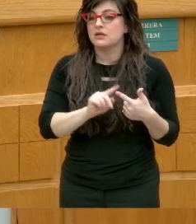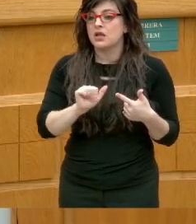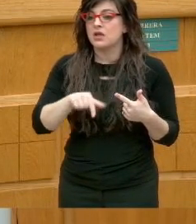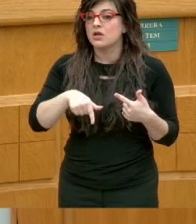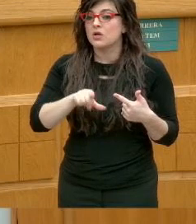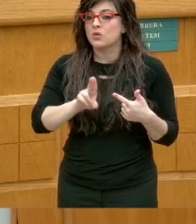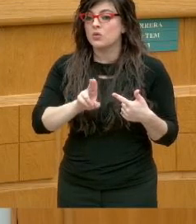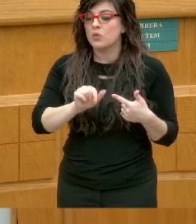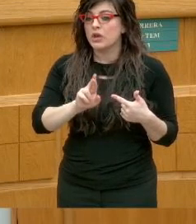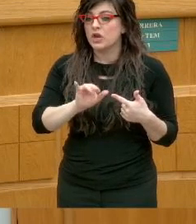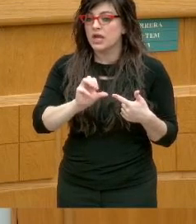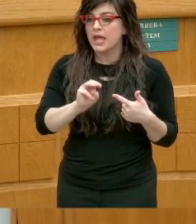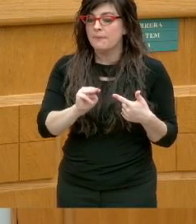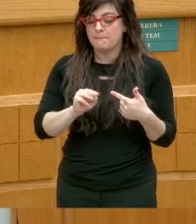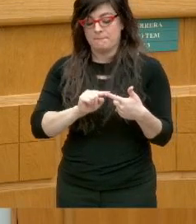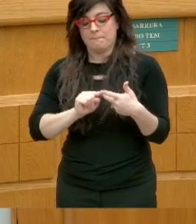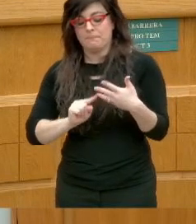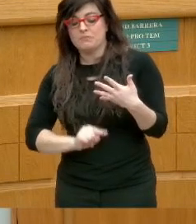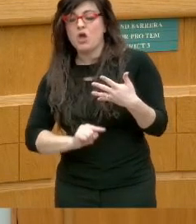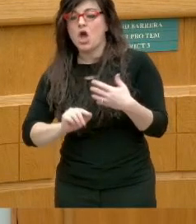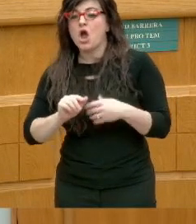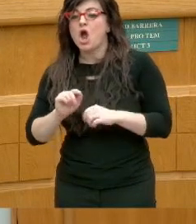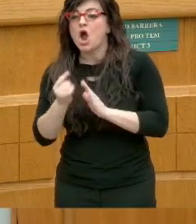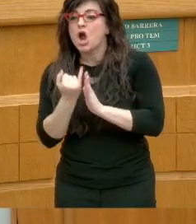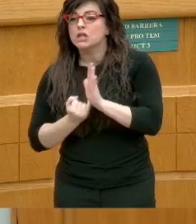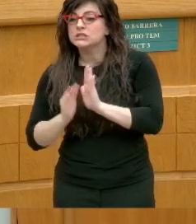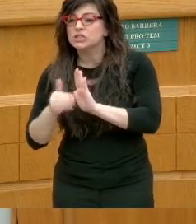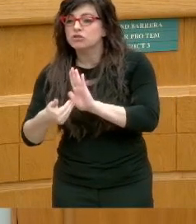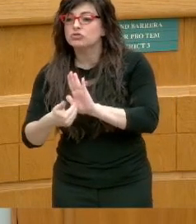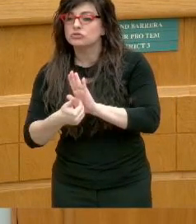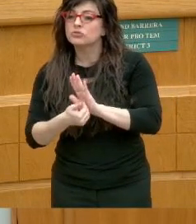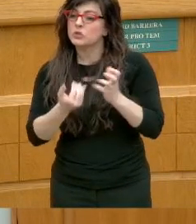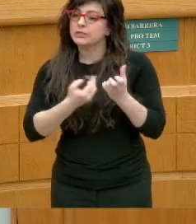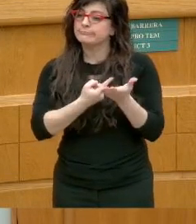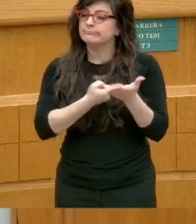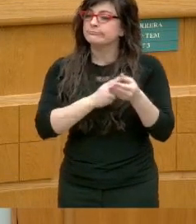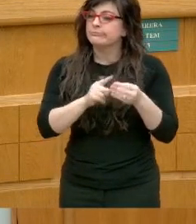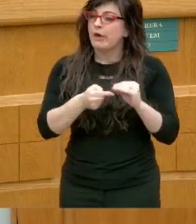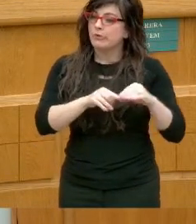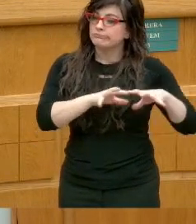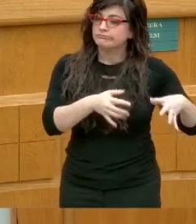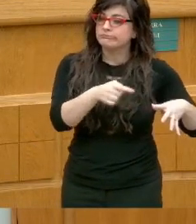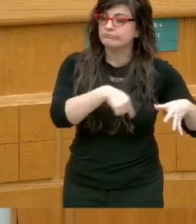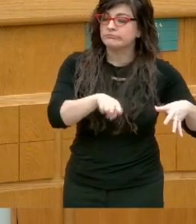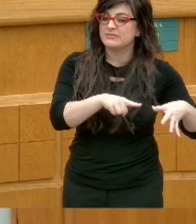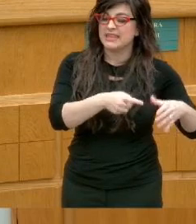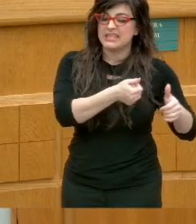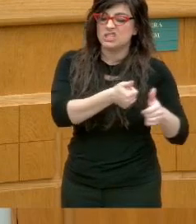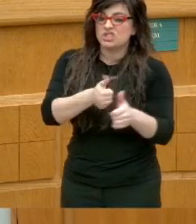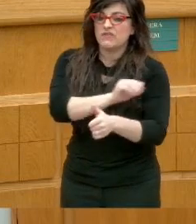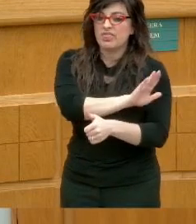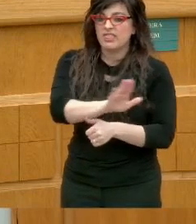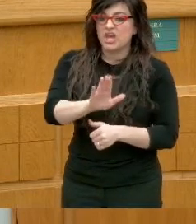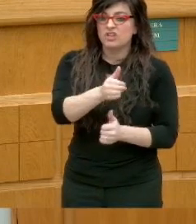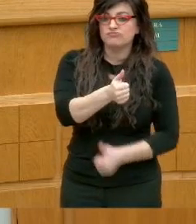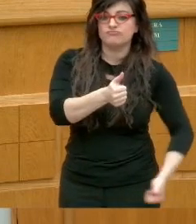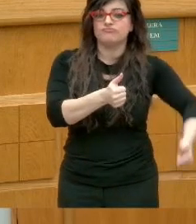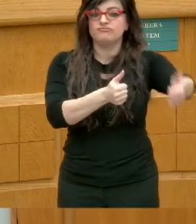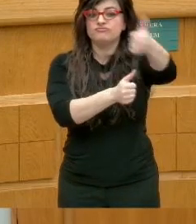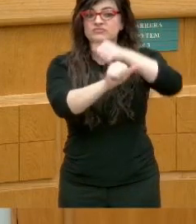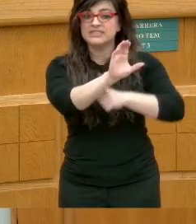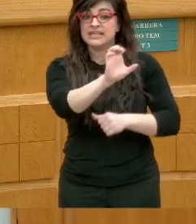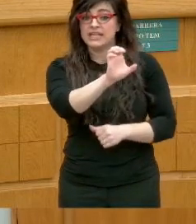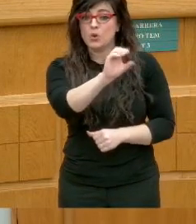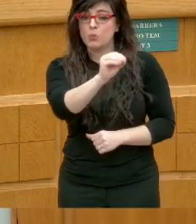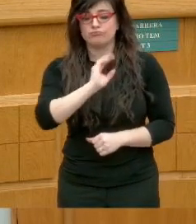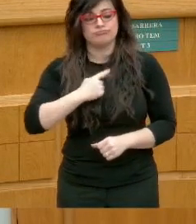art-related centers. And I'll give the community a quick update that comes from the CEO of each one of those operations. We checked with them this